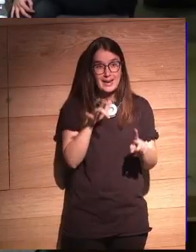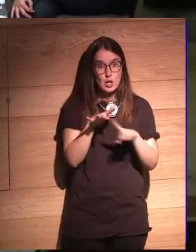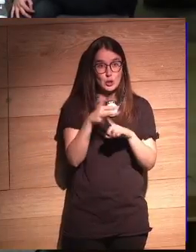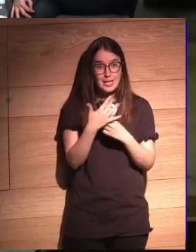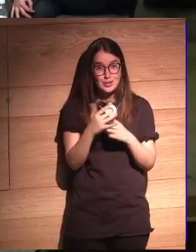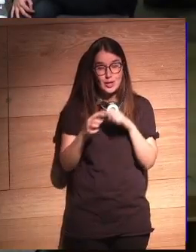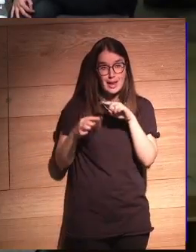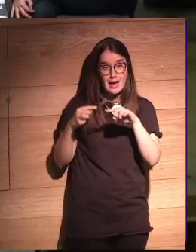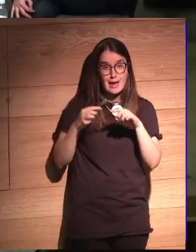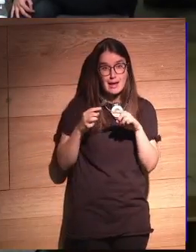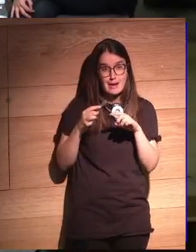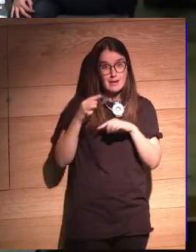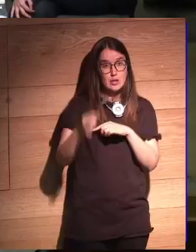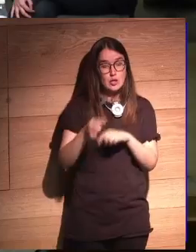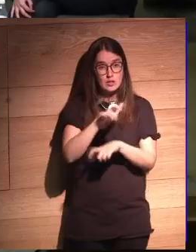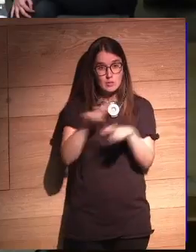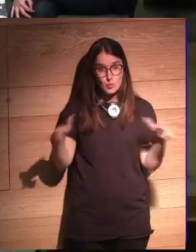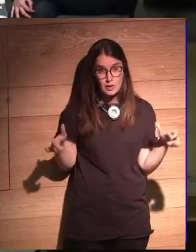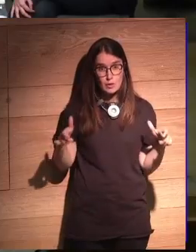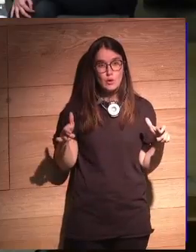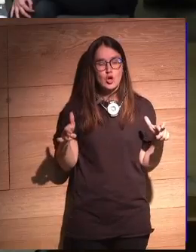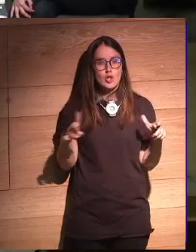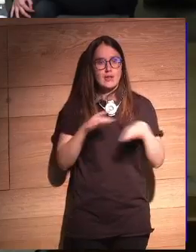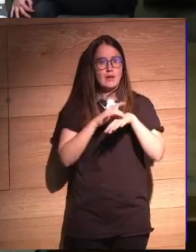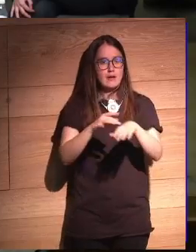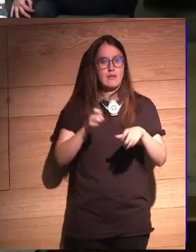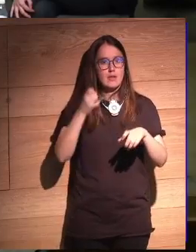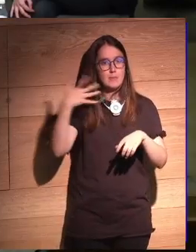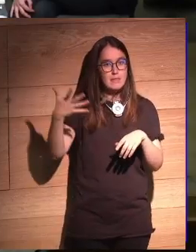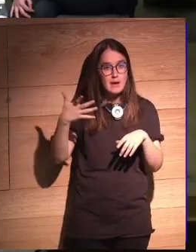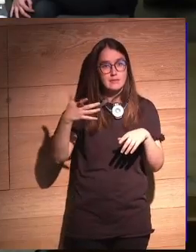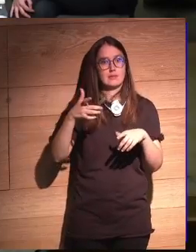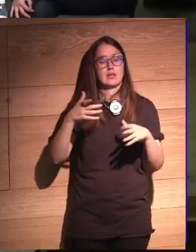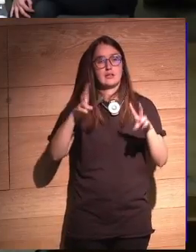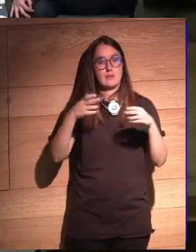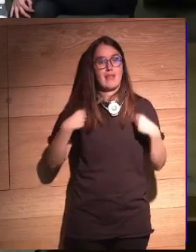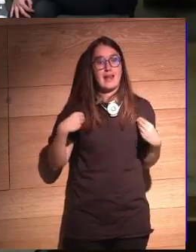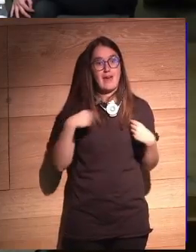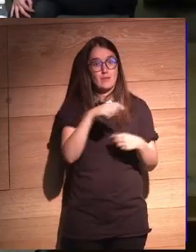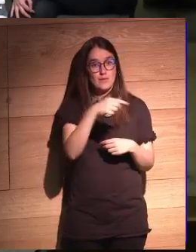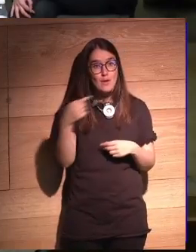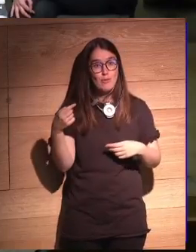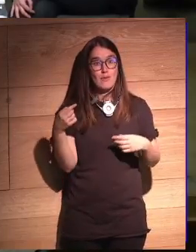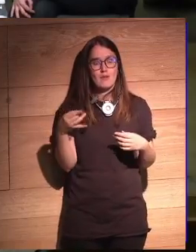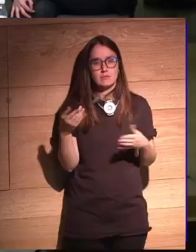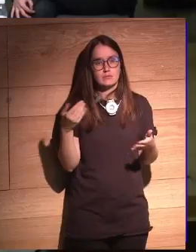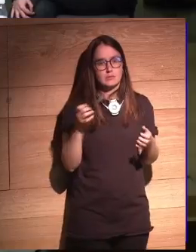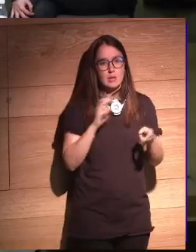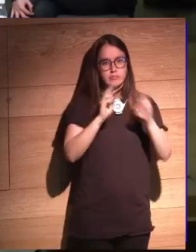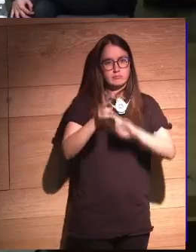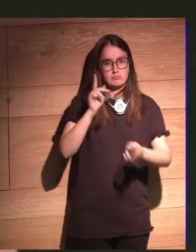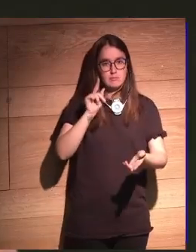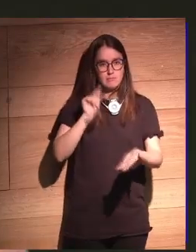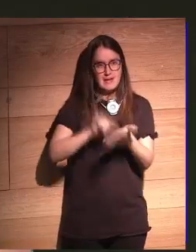opportunity due to the context, that population's reaction, the presence and the media and political agenda, because